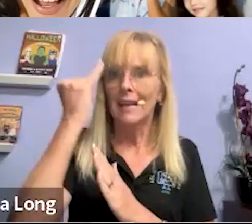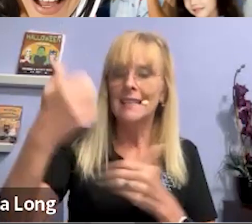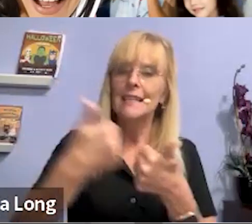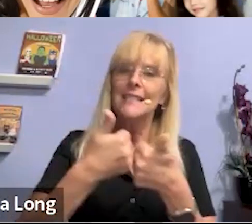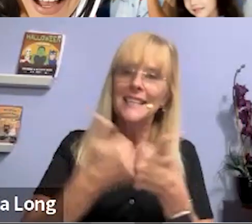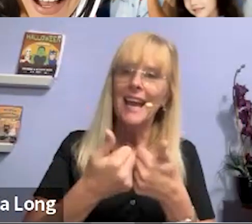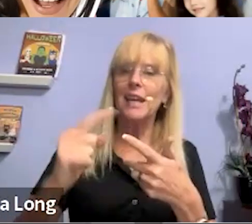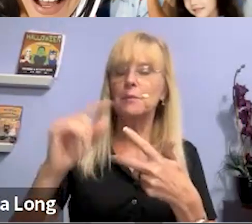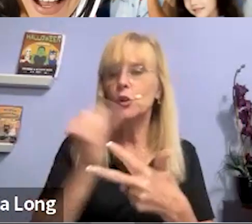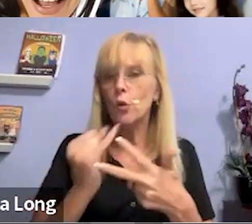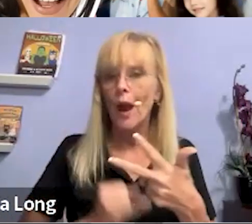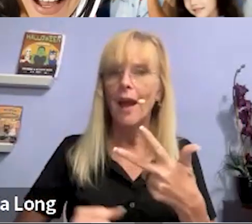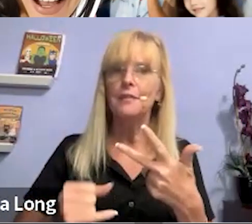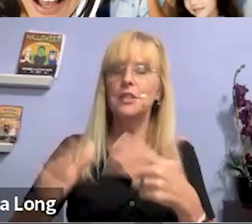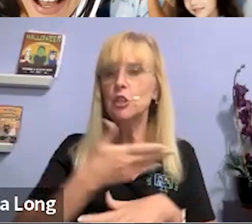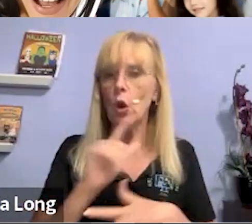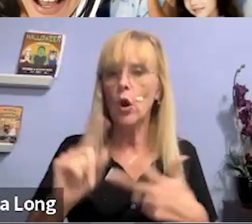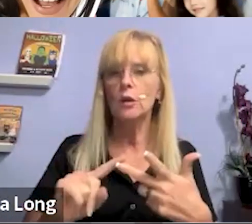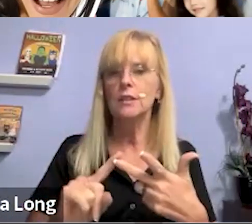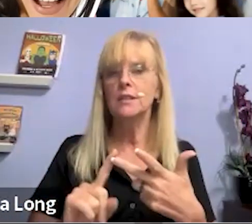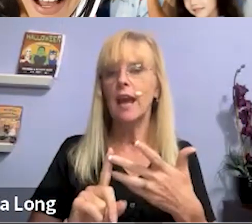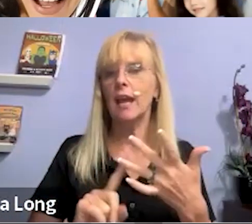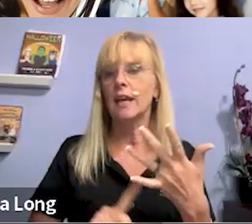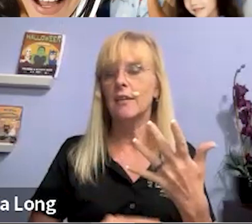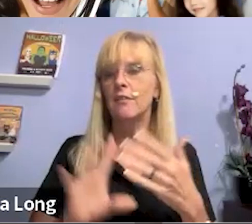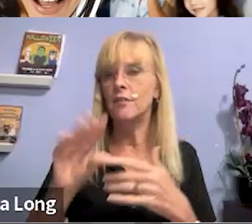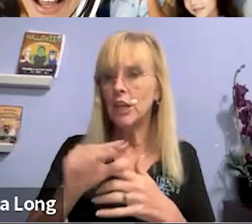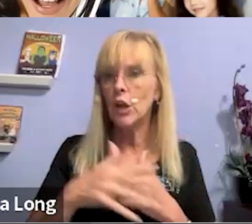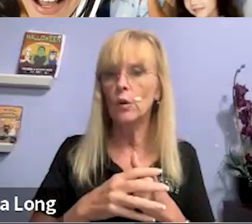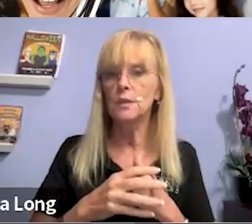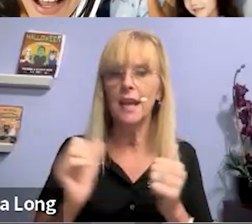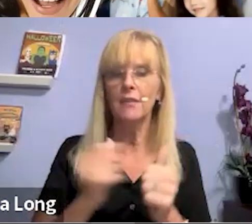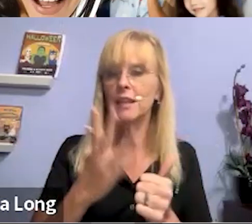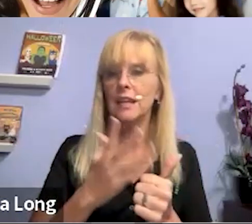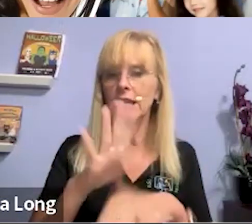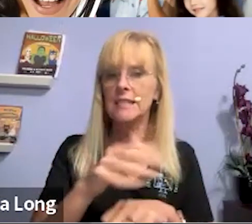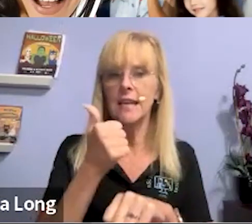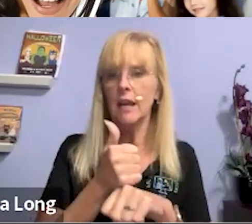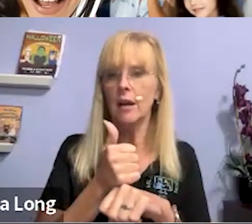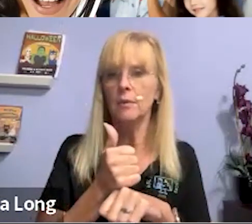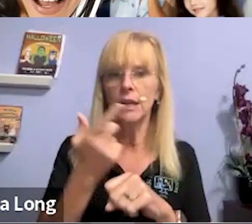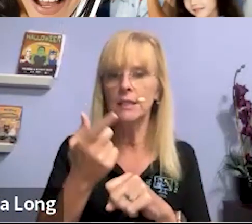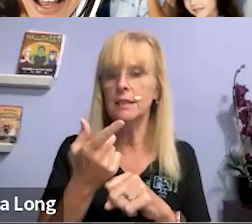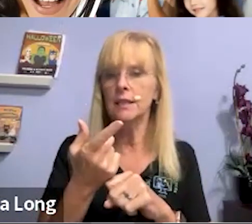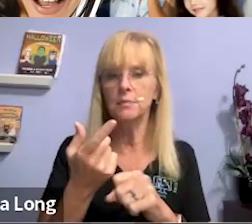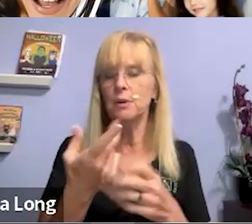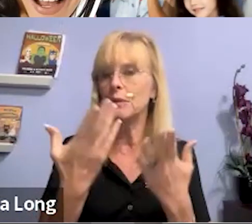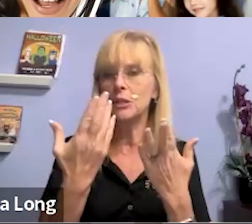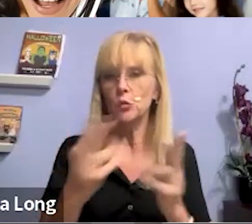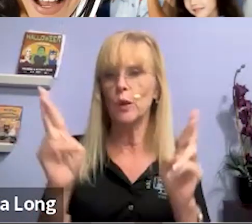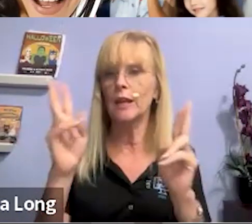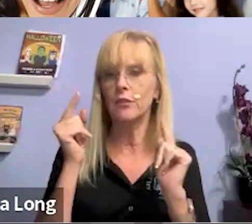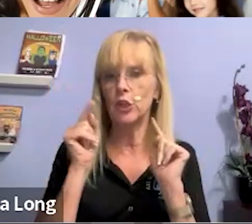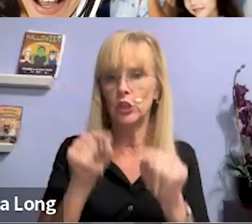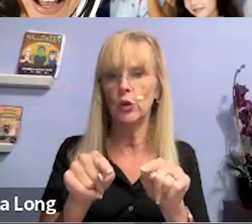like ideas, games, crafts, songs, and videos. Everything is set up. It's pretty